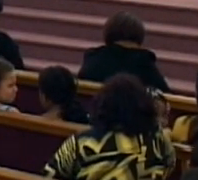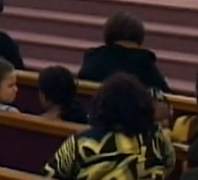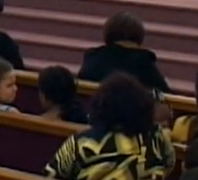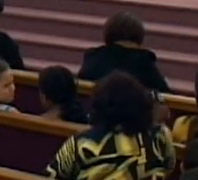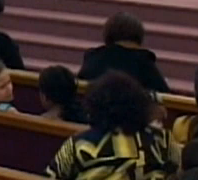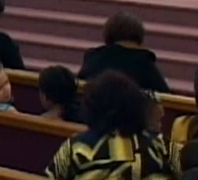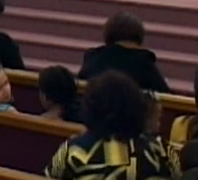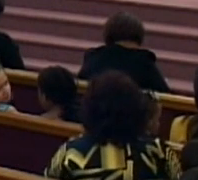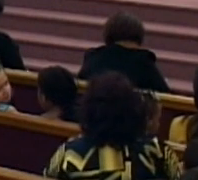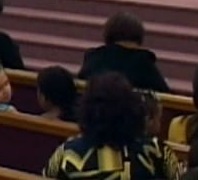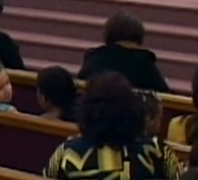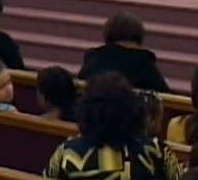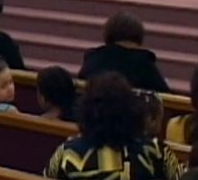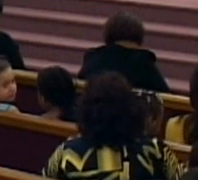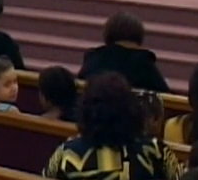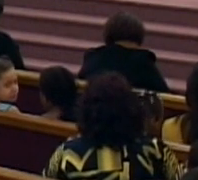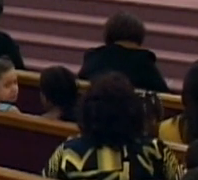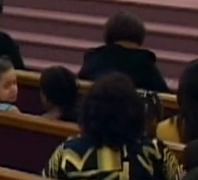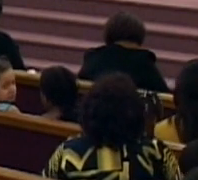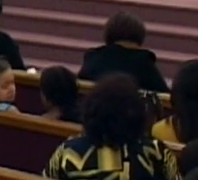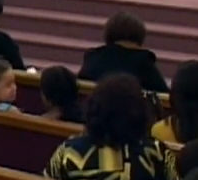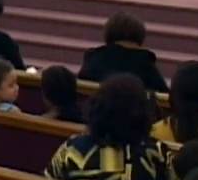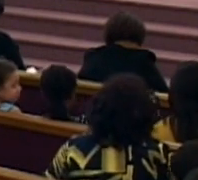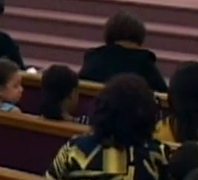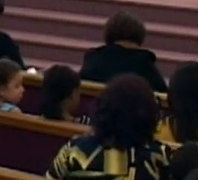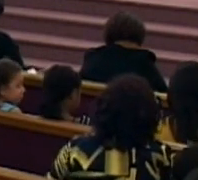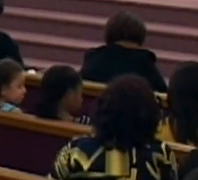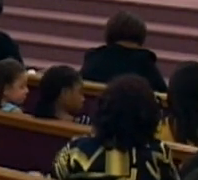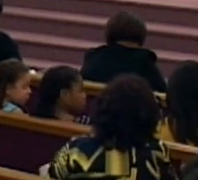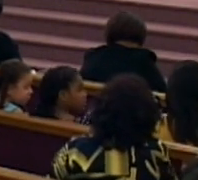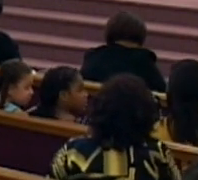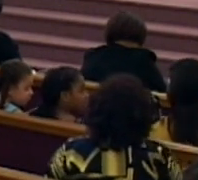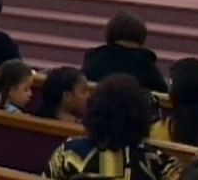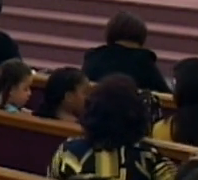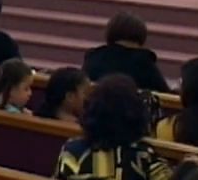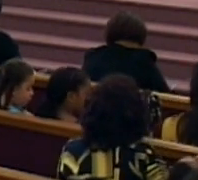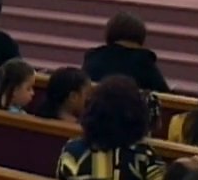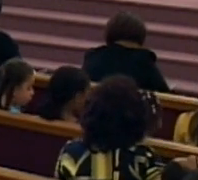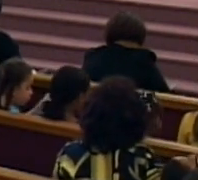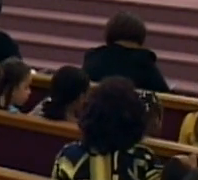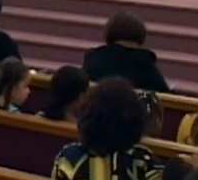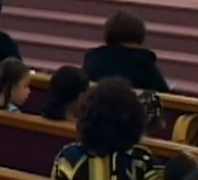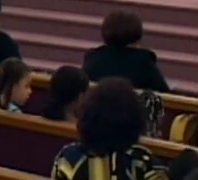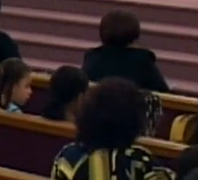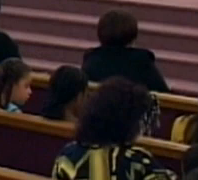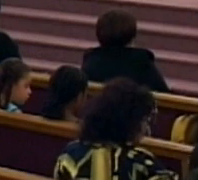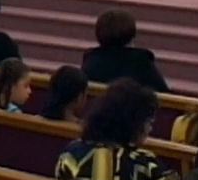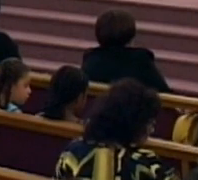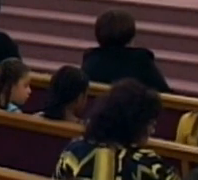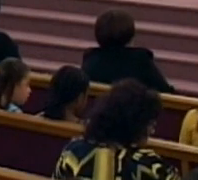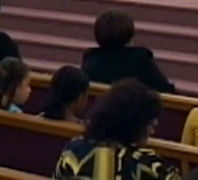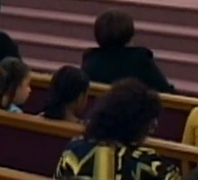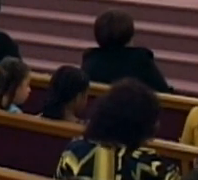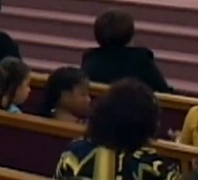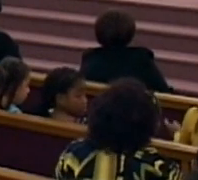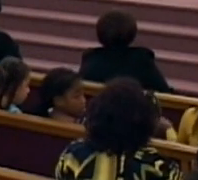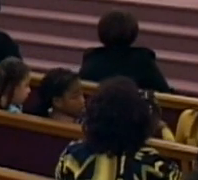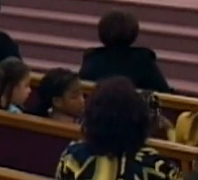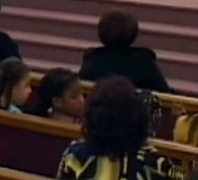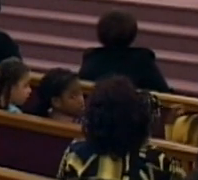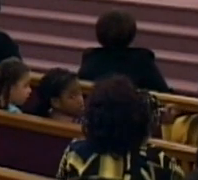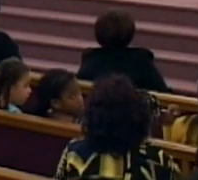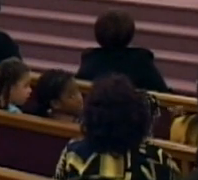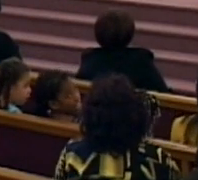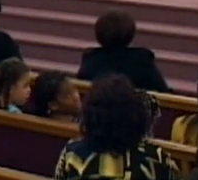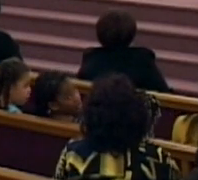to know. It's found in Exodus chapter 2, verse 21. And those of you that have your